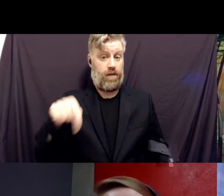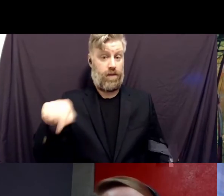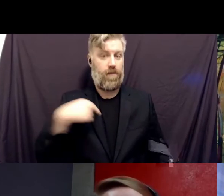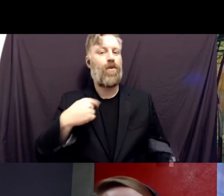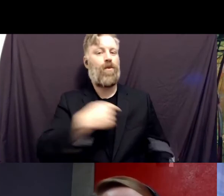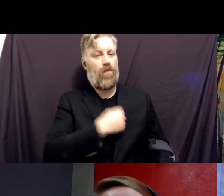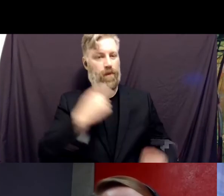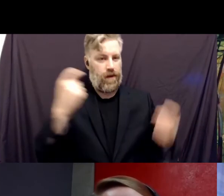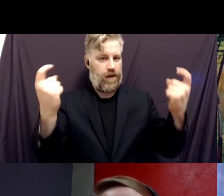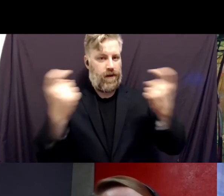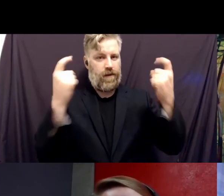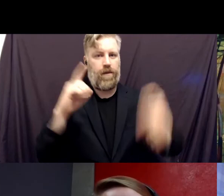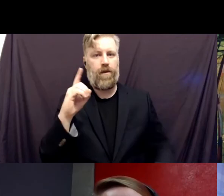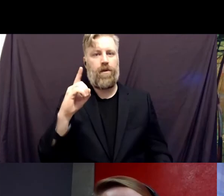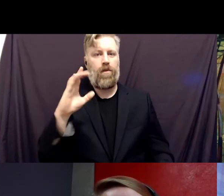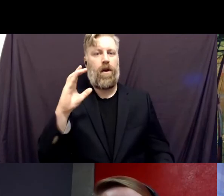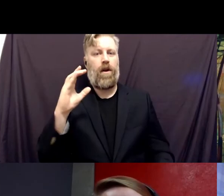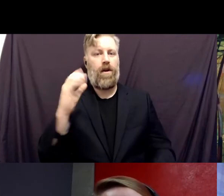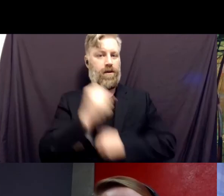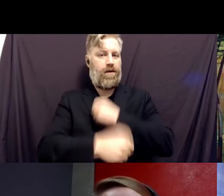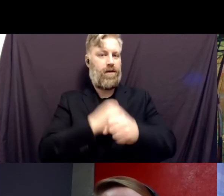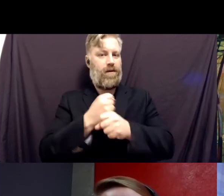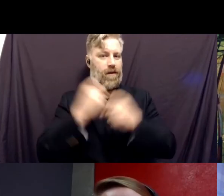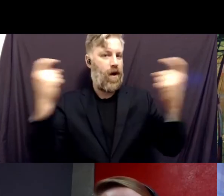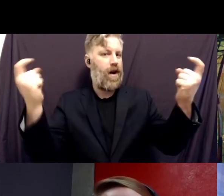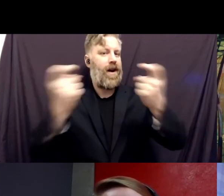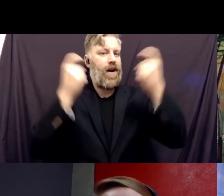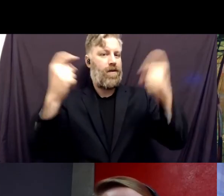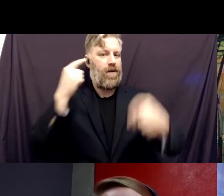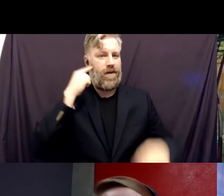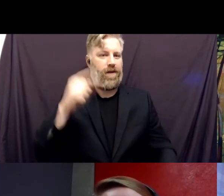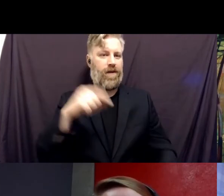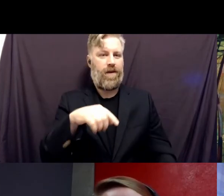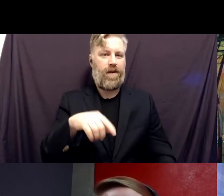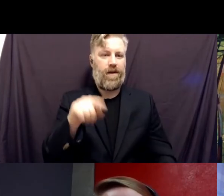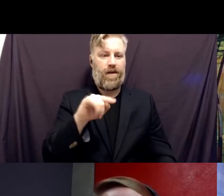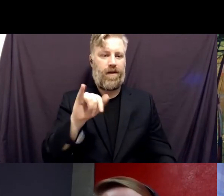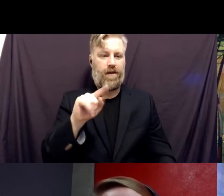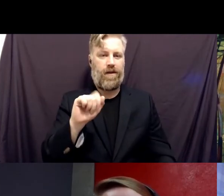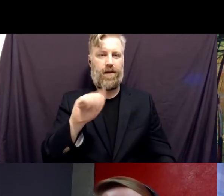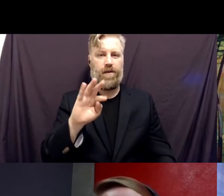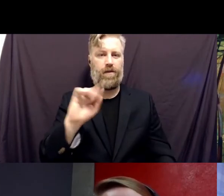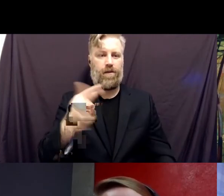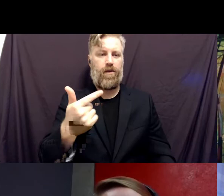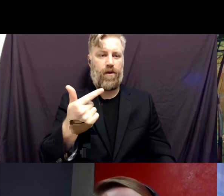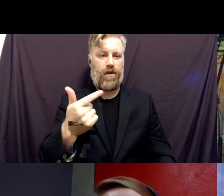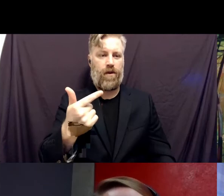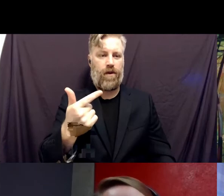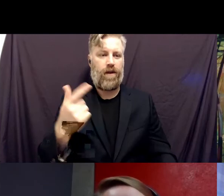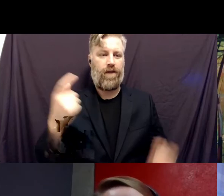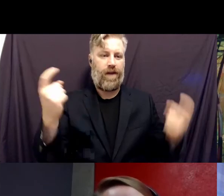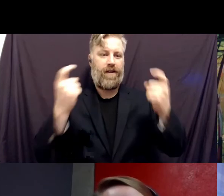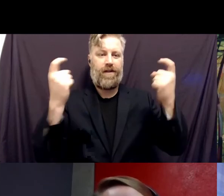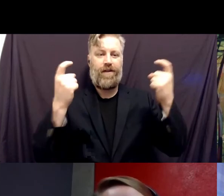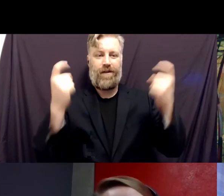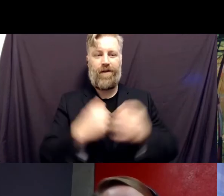the 100th anniversary of the Salzburger Festspiele, of the festivals,